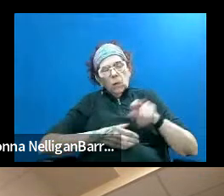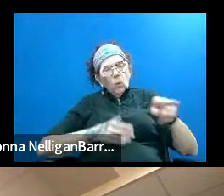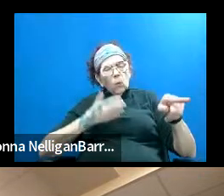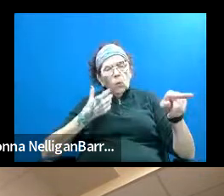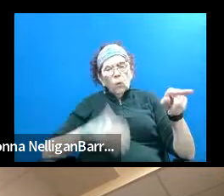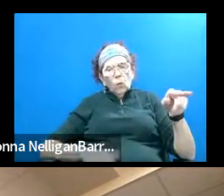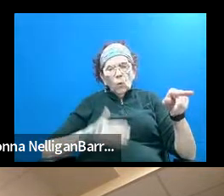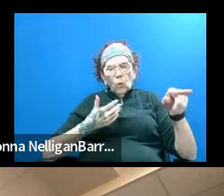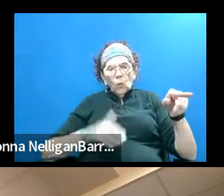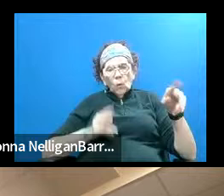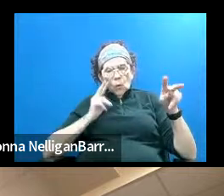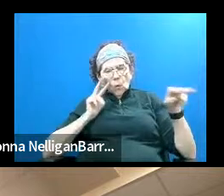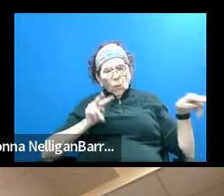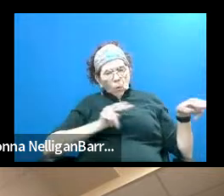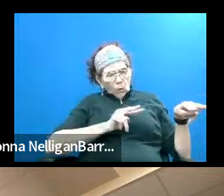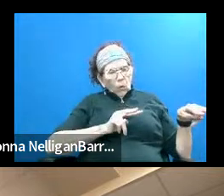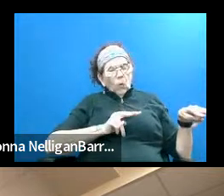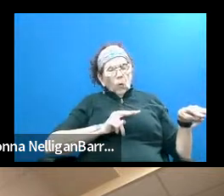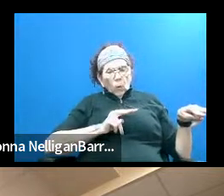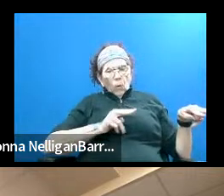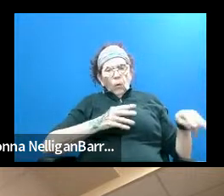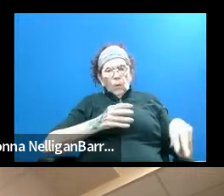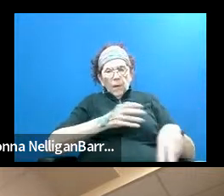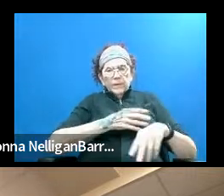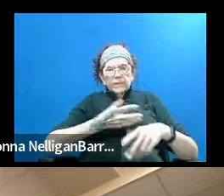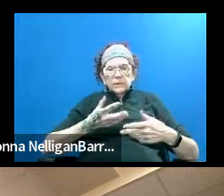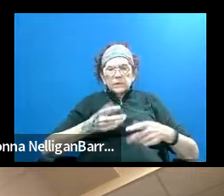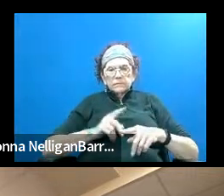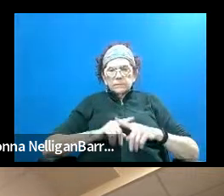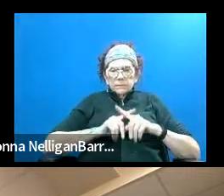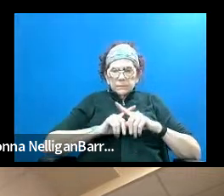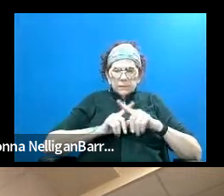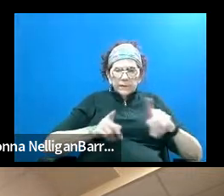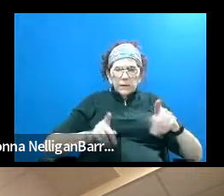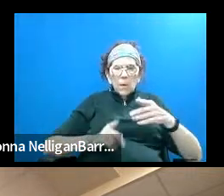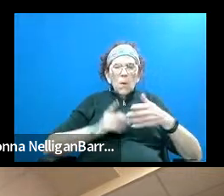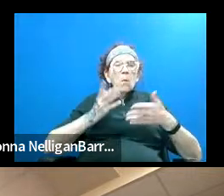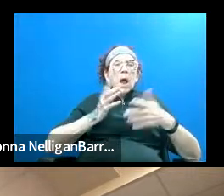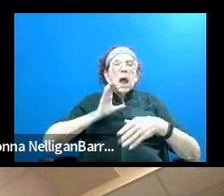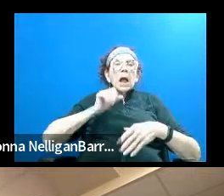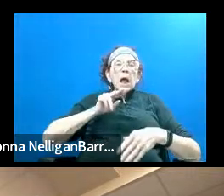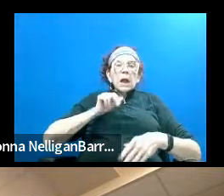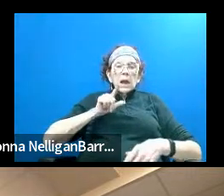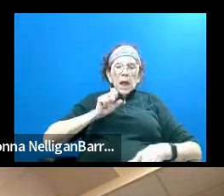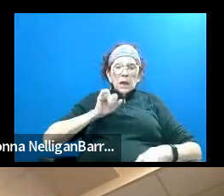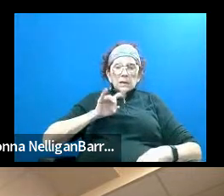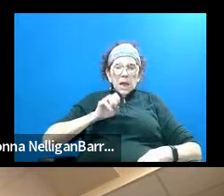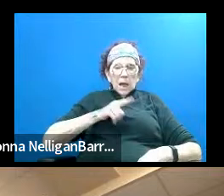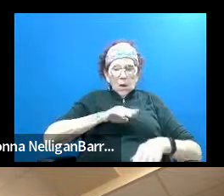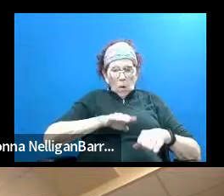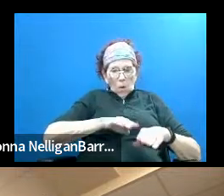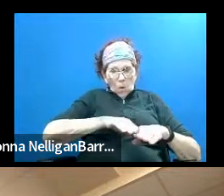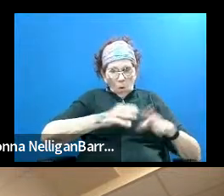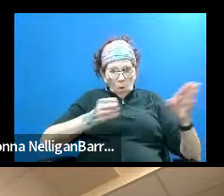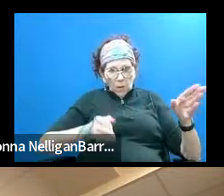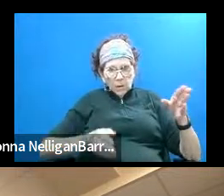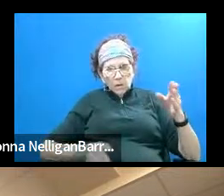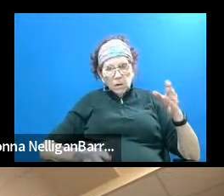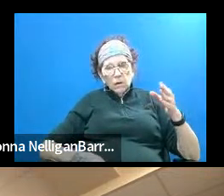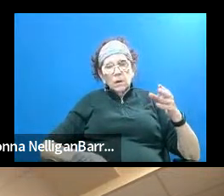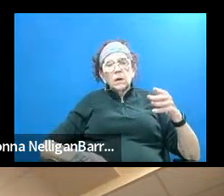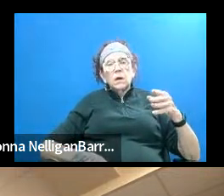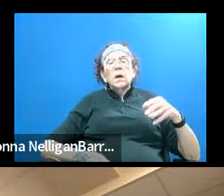all of this. When Canal Side was opened, a call was put out to the whole community. Bring